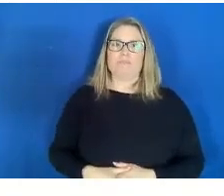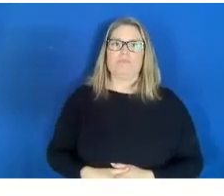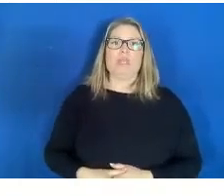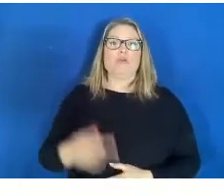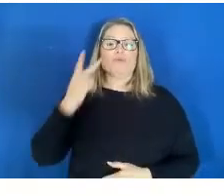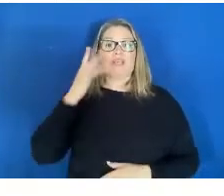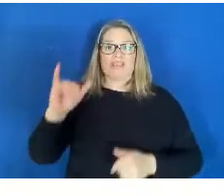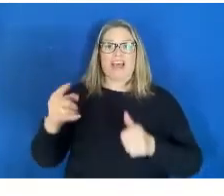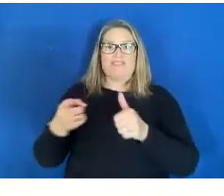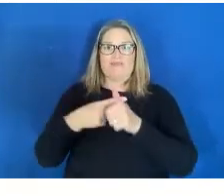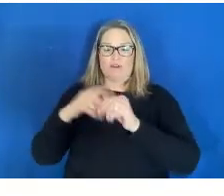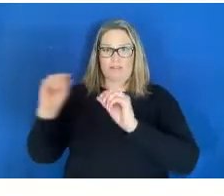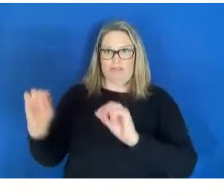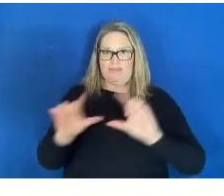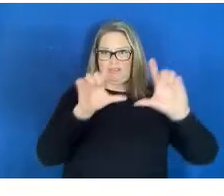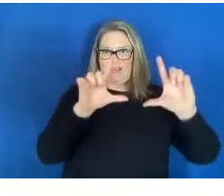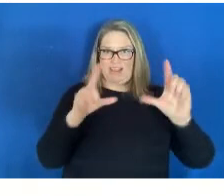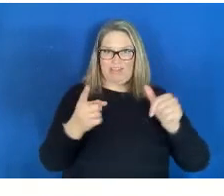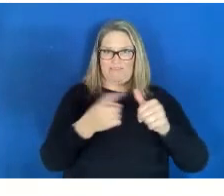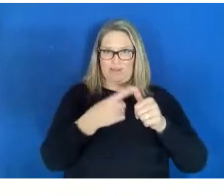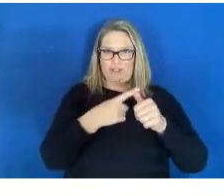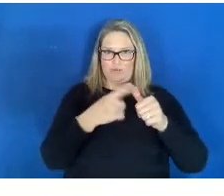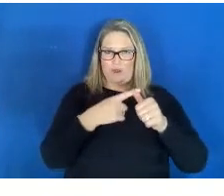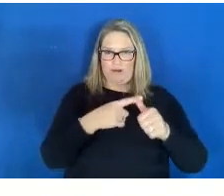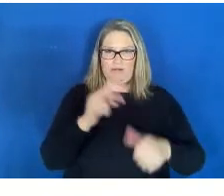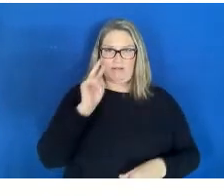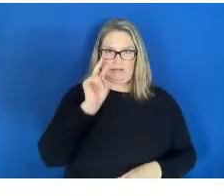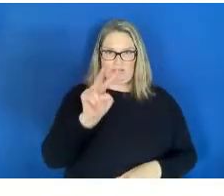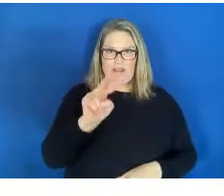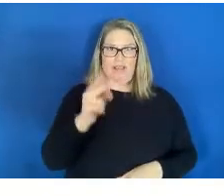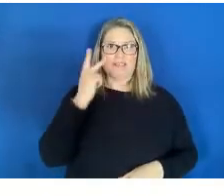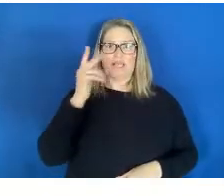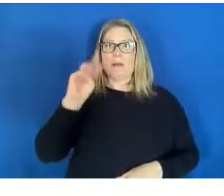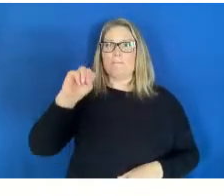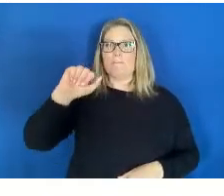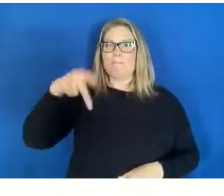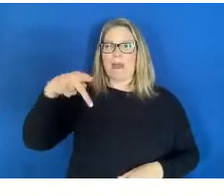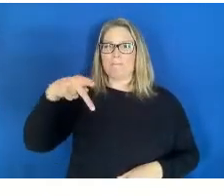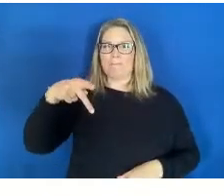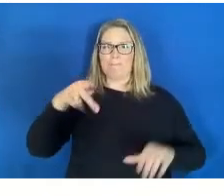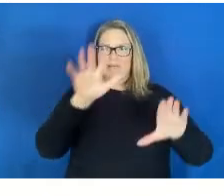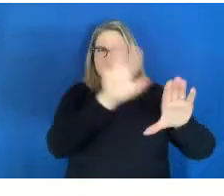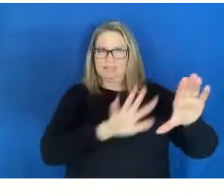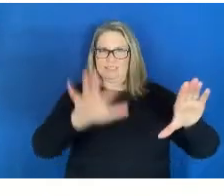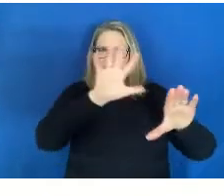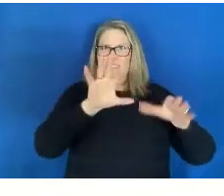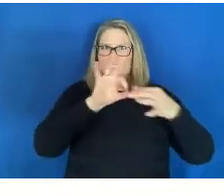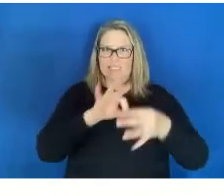slide, just to show in map form what I just said in terms of numbers.